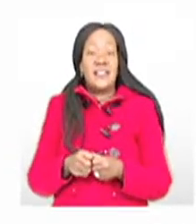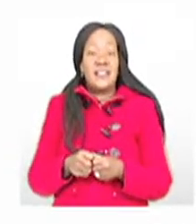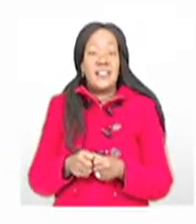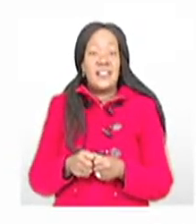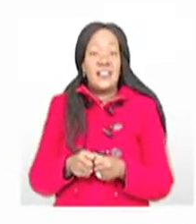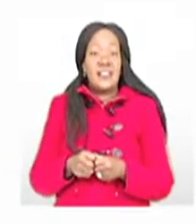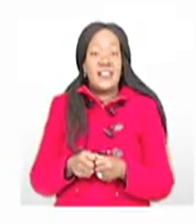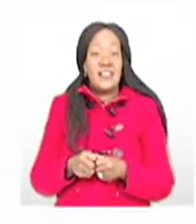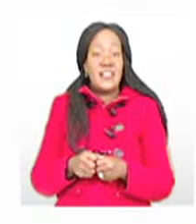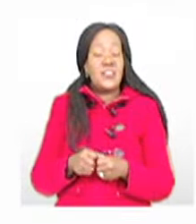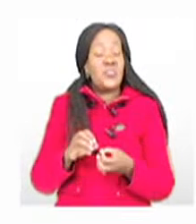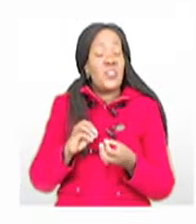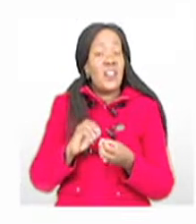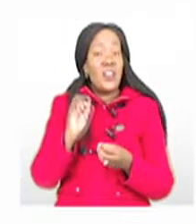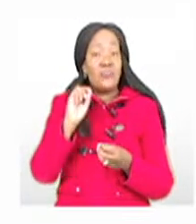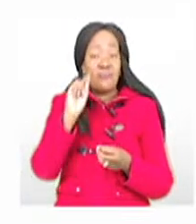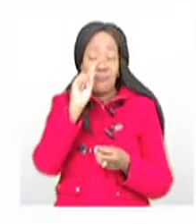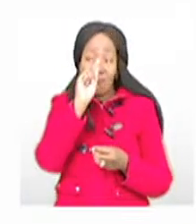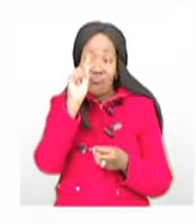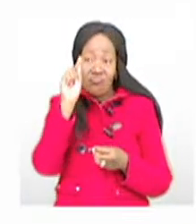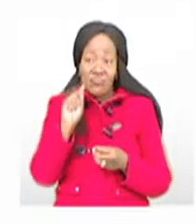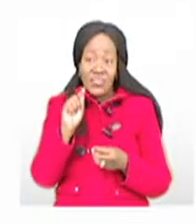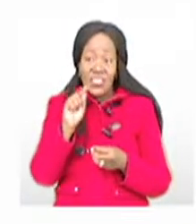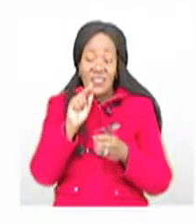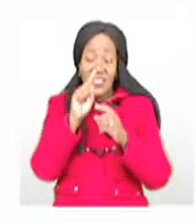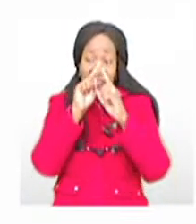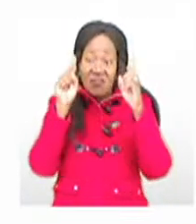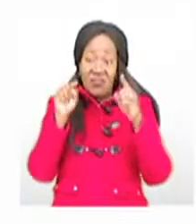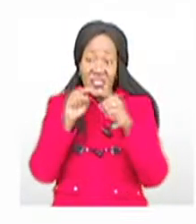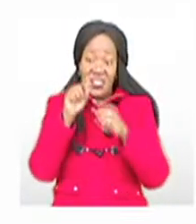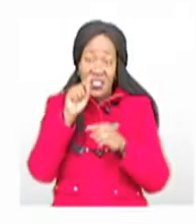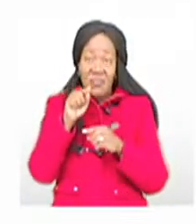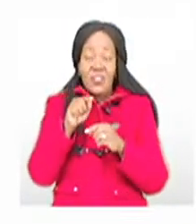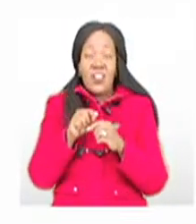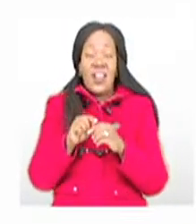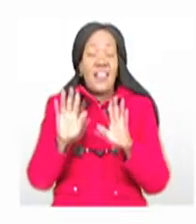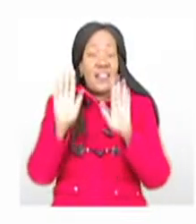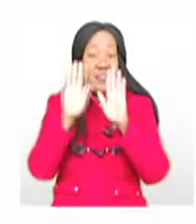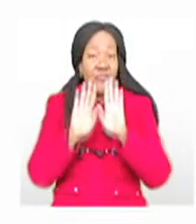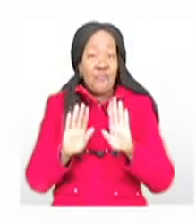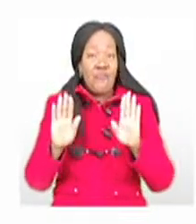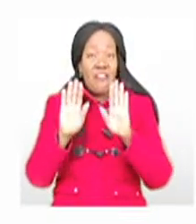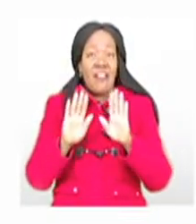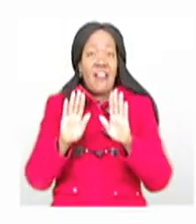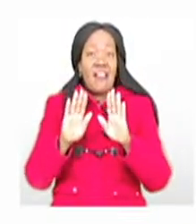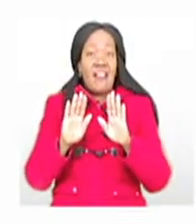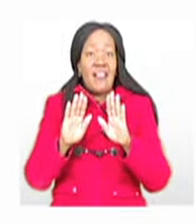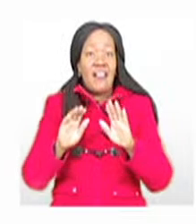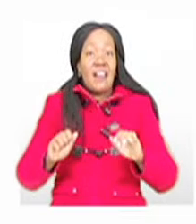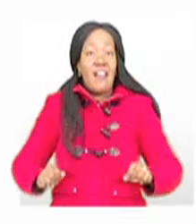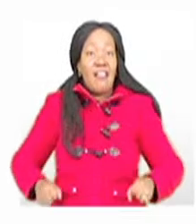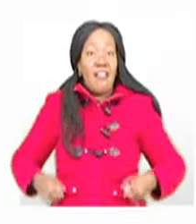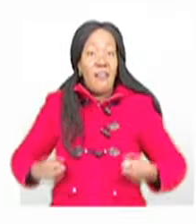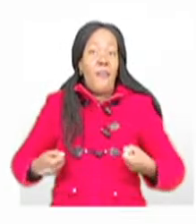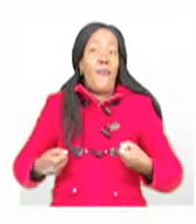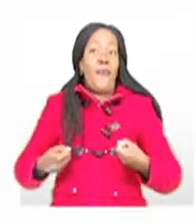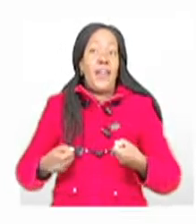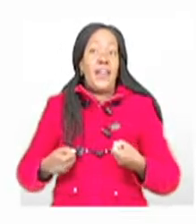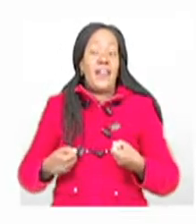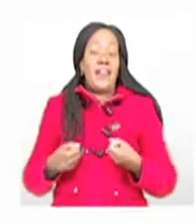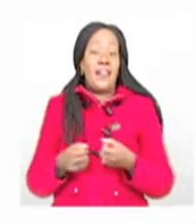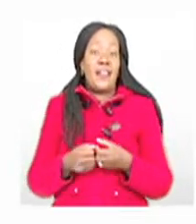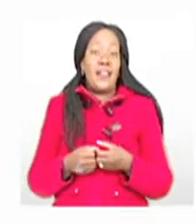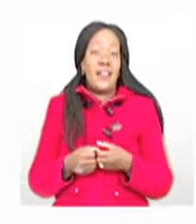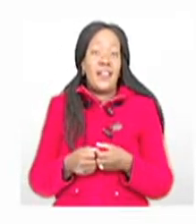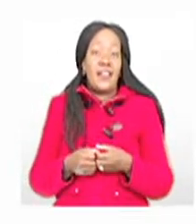write number 7 and color the picture of the boy. Once you